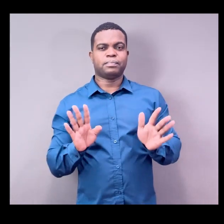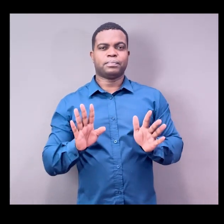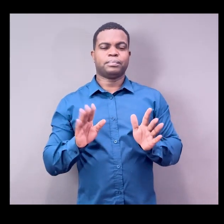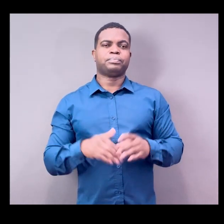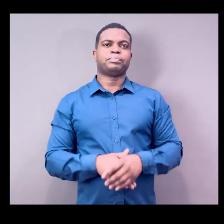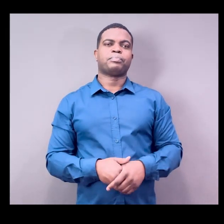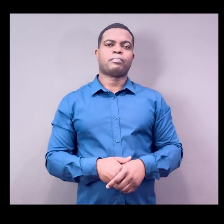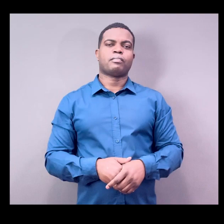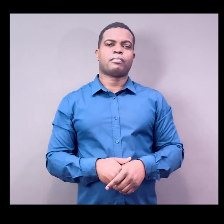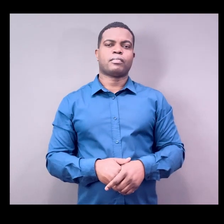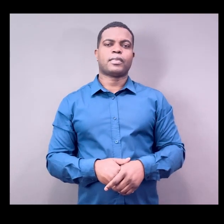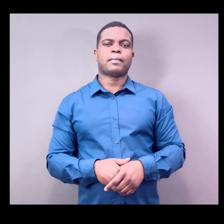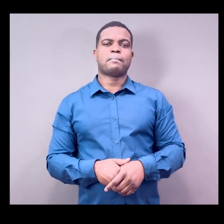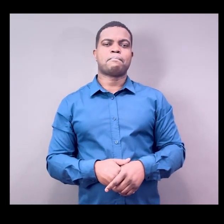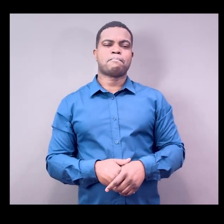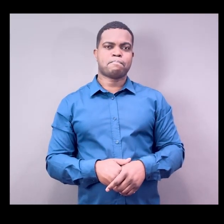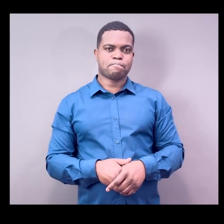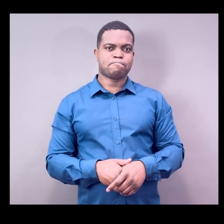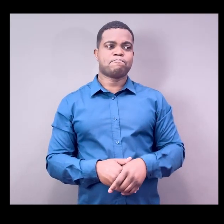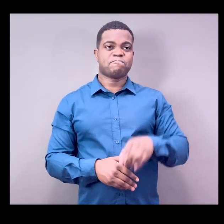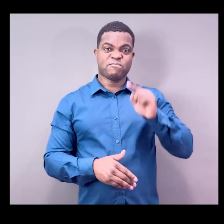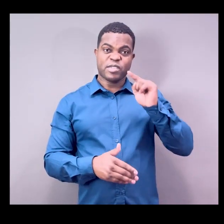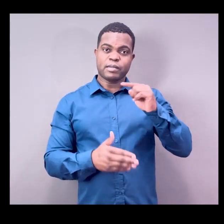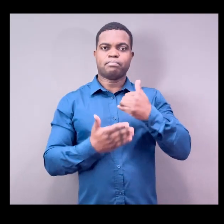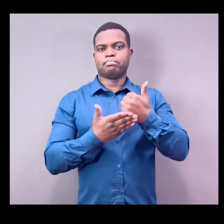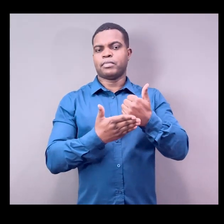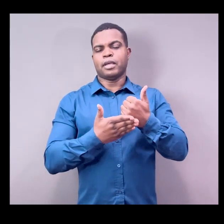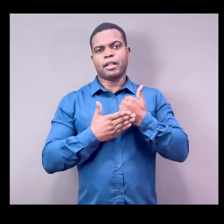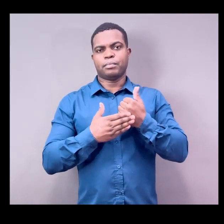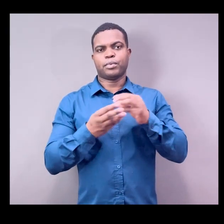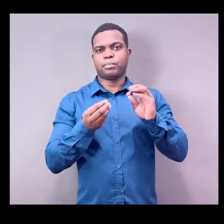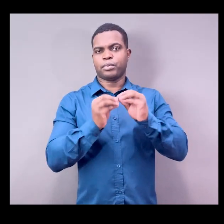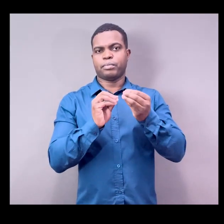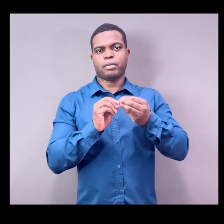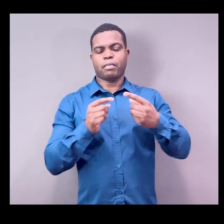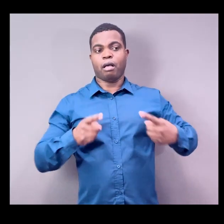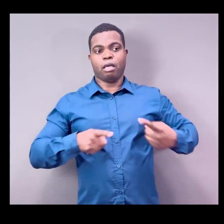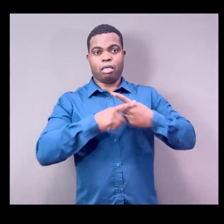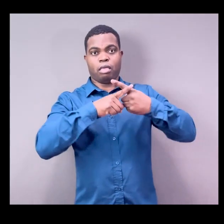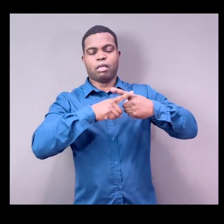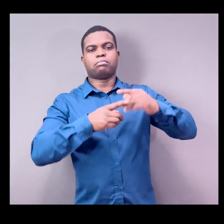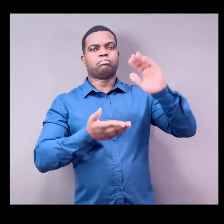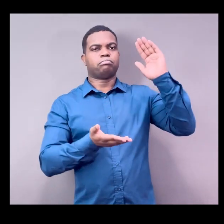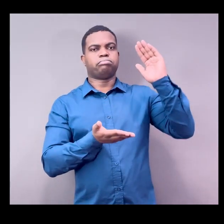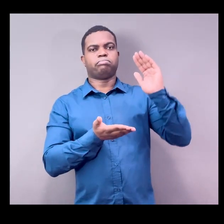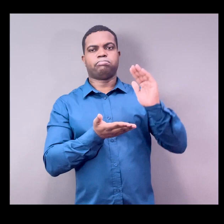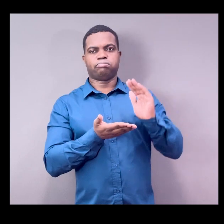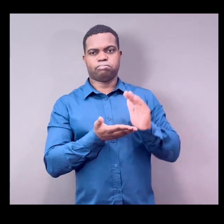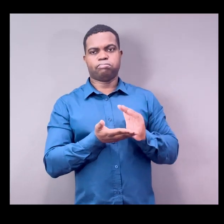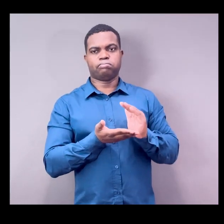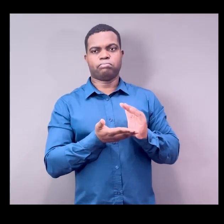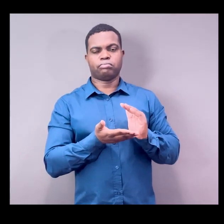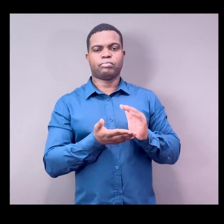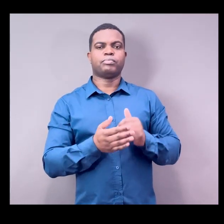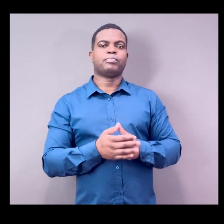transparent, because transparency helps to identify potential conflicts of interest upfront.